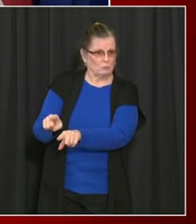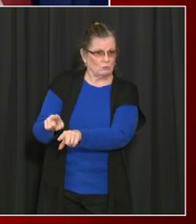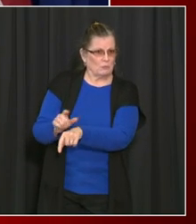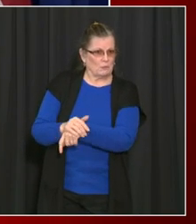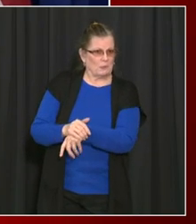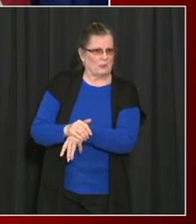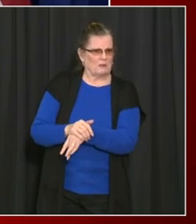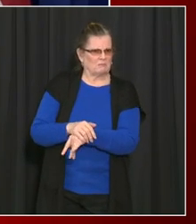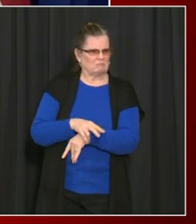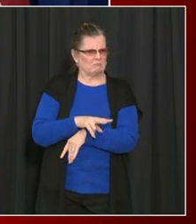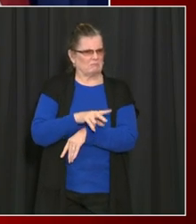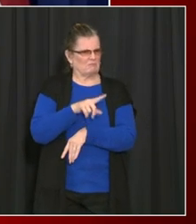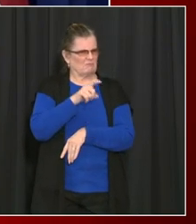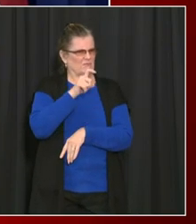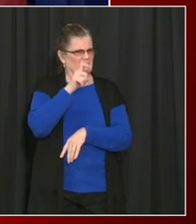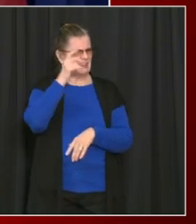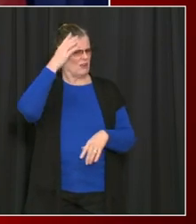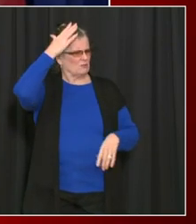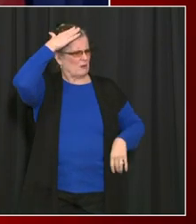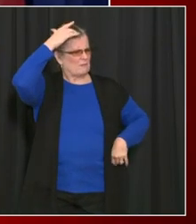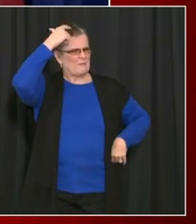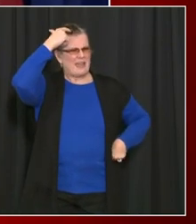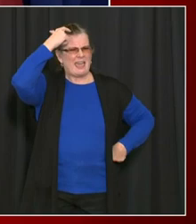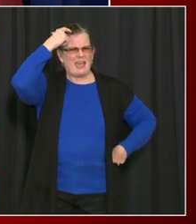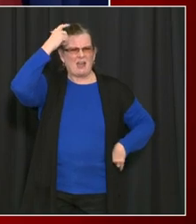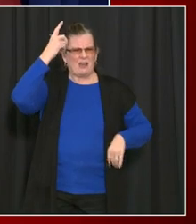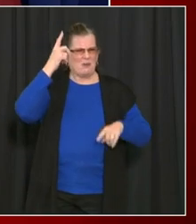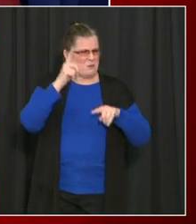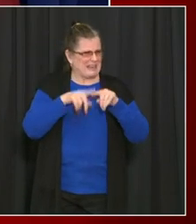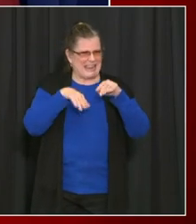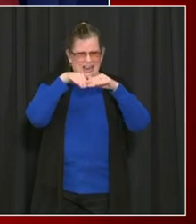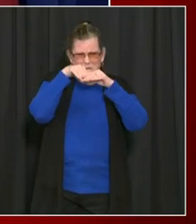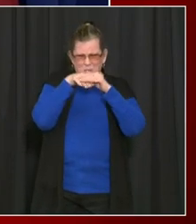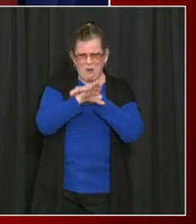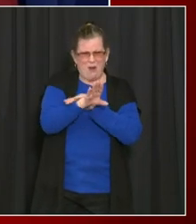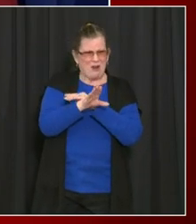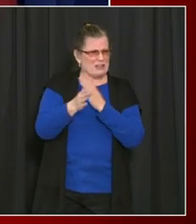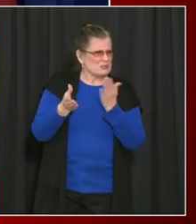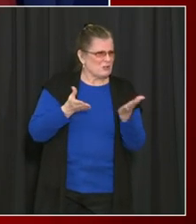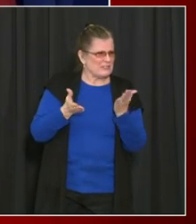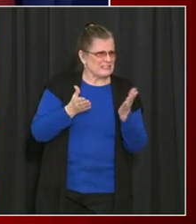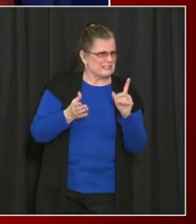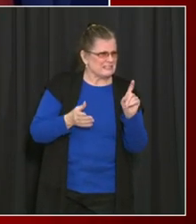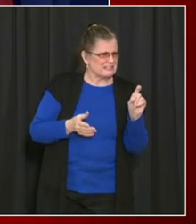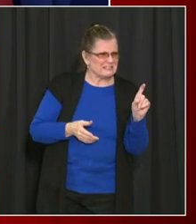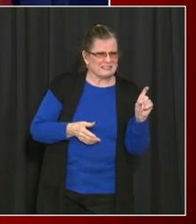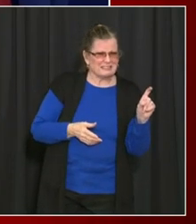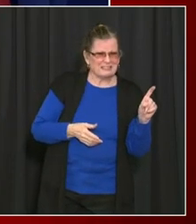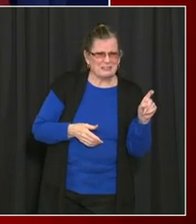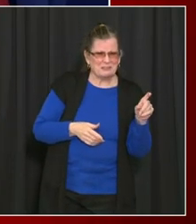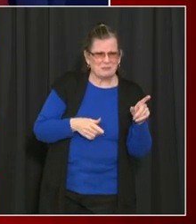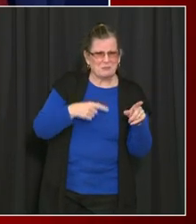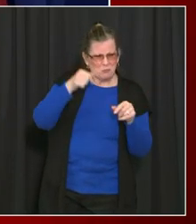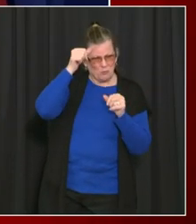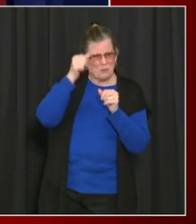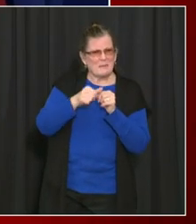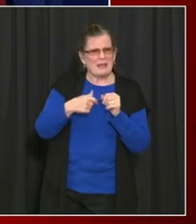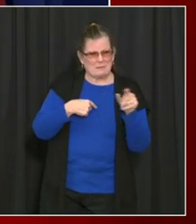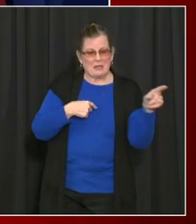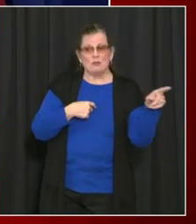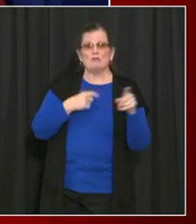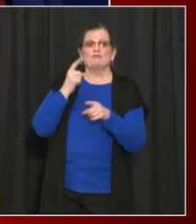right off the top of my head, I can't think of any walk-in services, but somebody can remind me. You are right that a lot